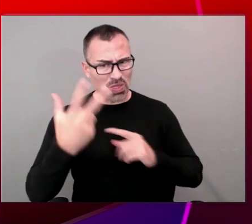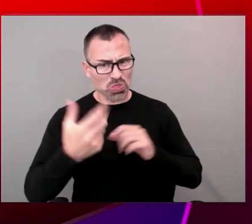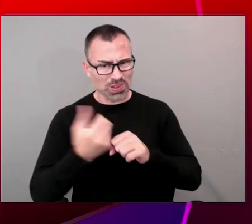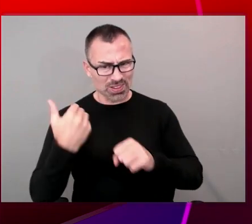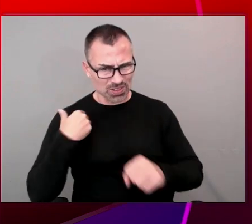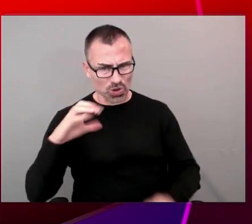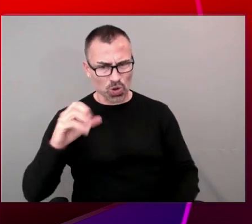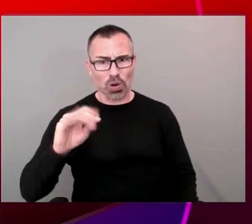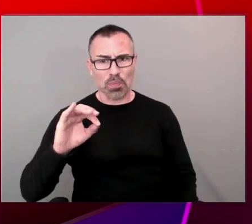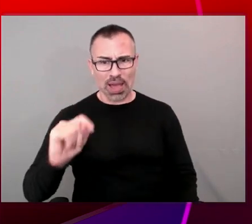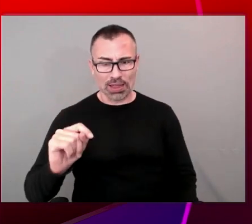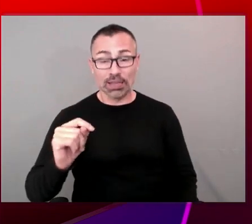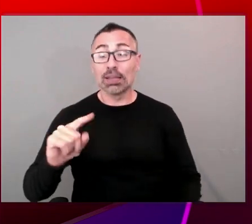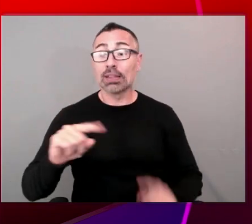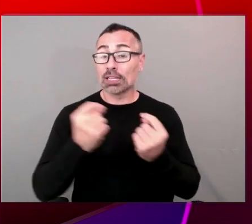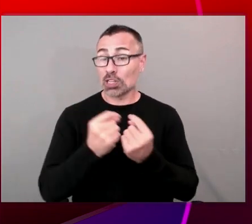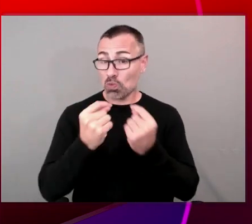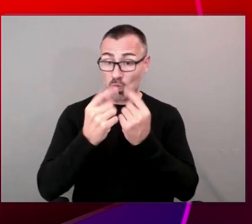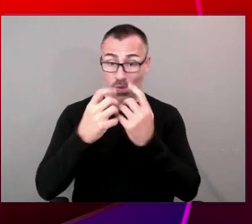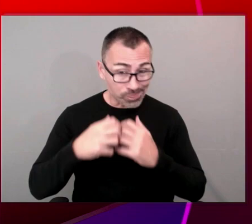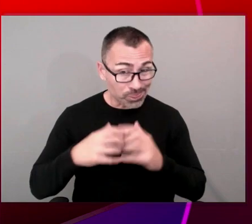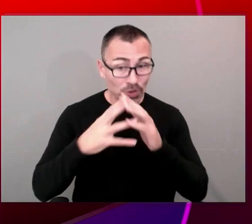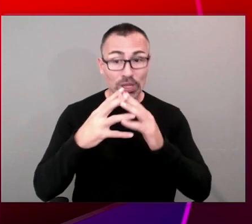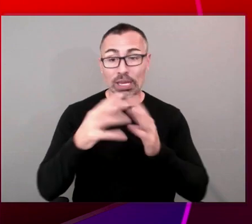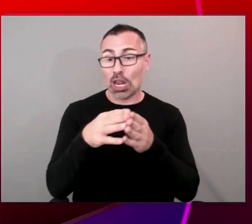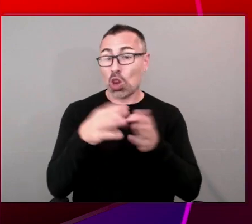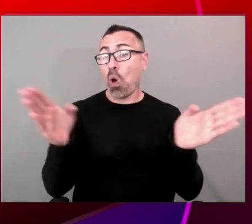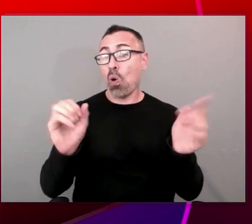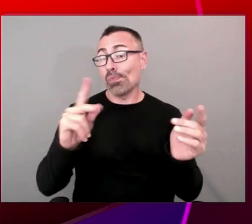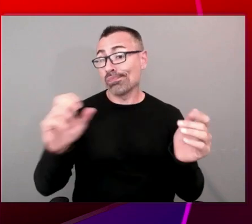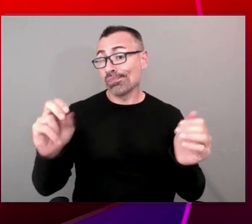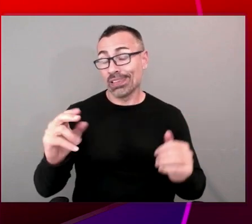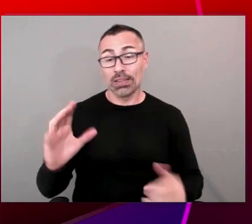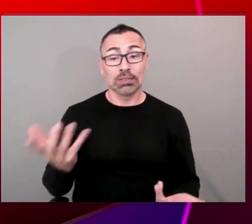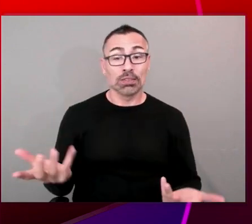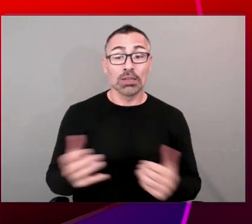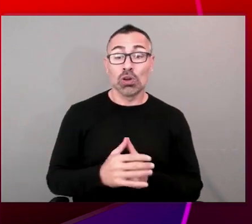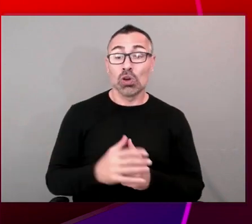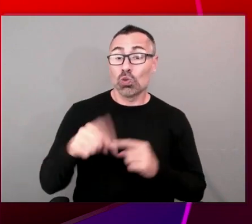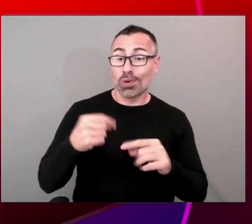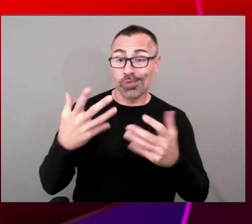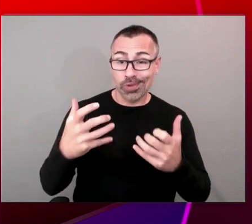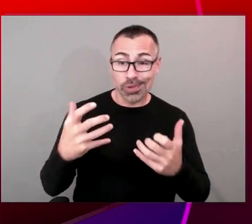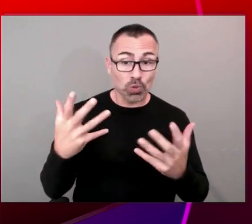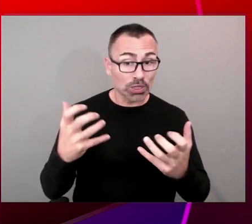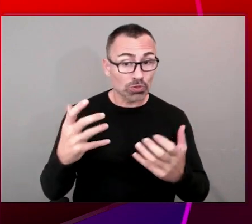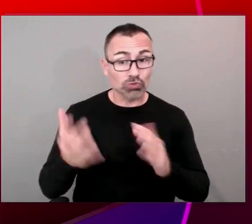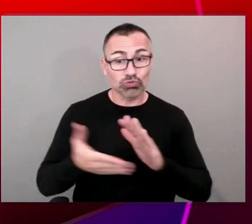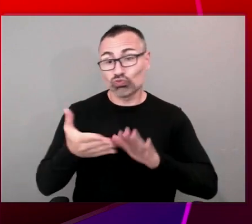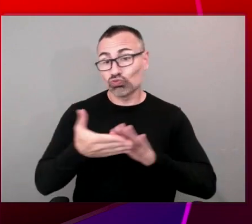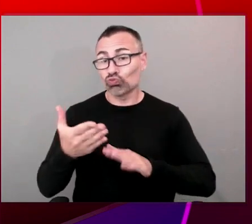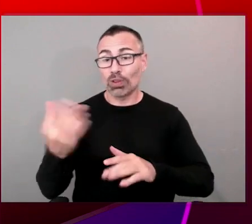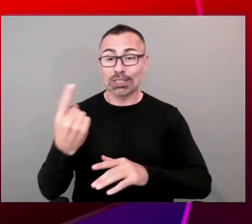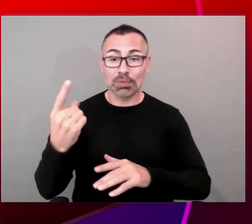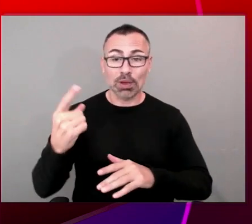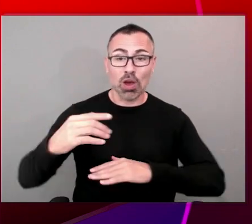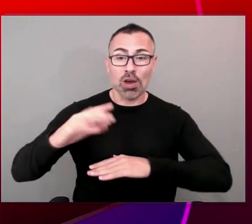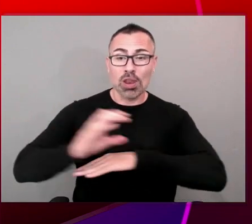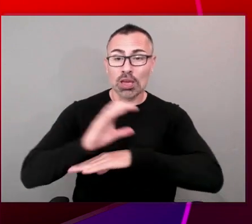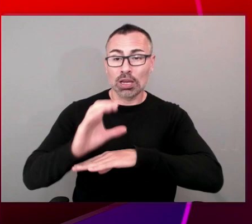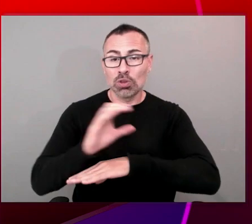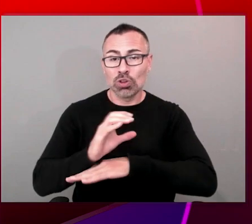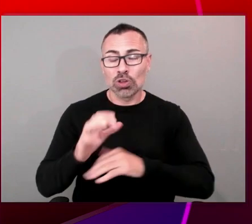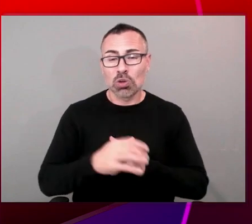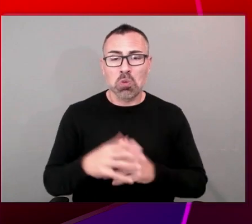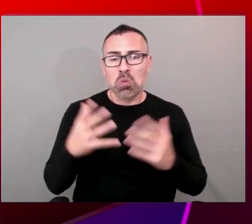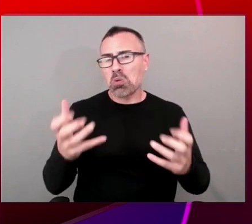building it in the open. It is an open source tool. Whenever we want to run something on our computers, we always want to kind of like take a pass at it, like, what